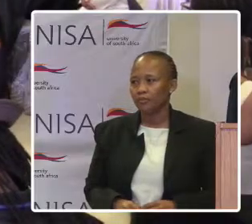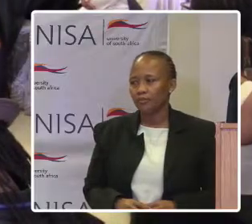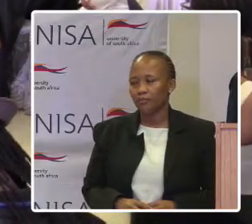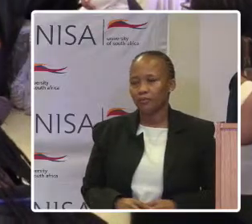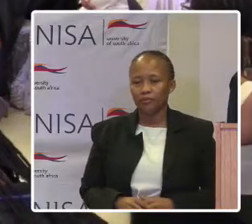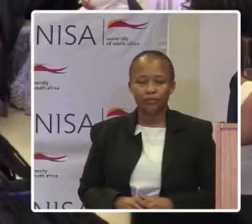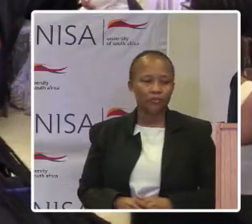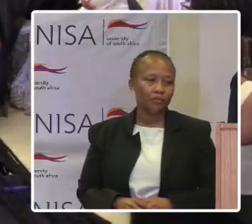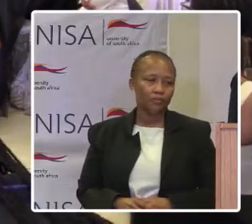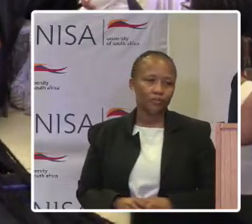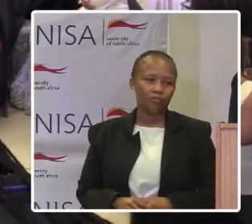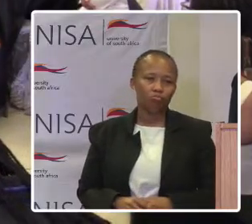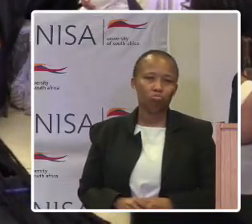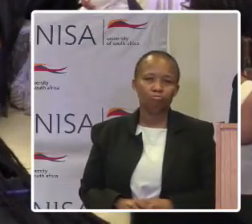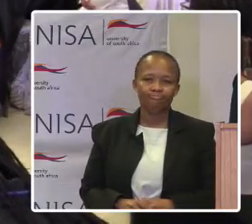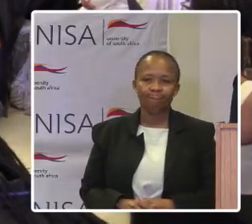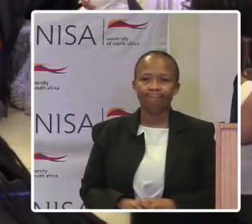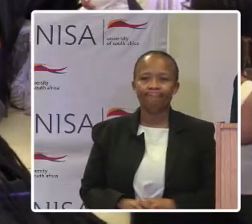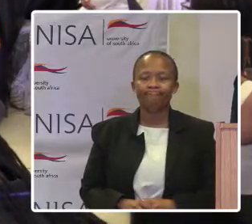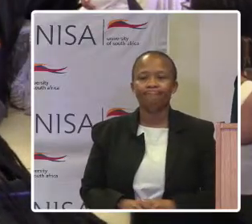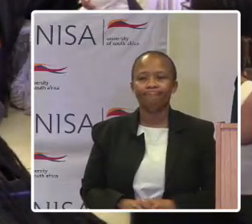looking at